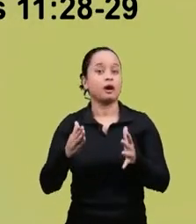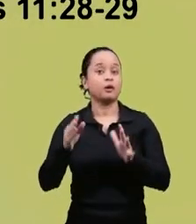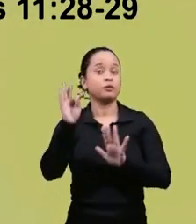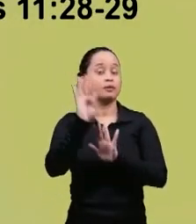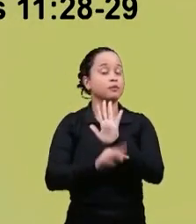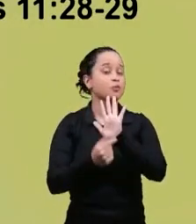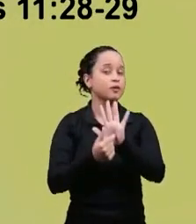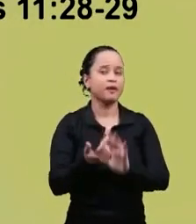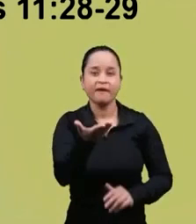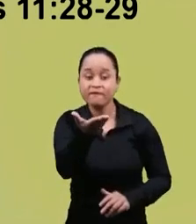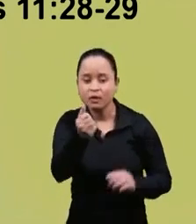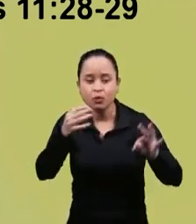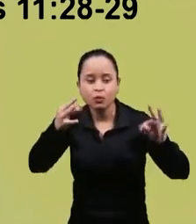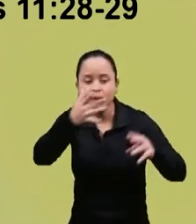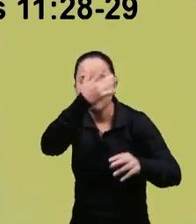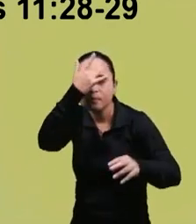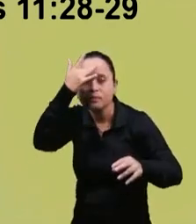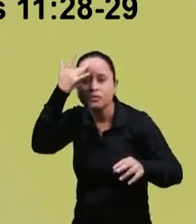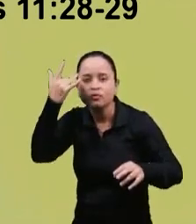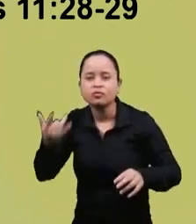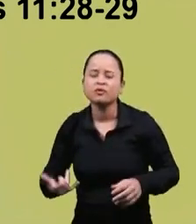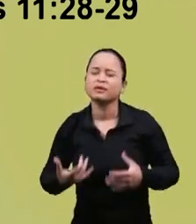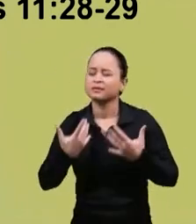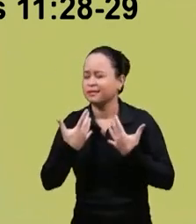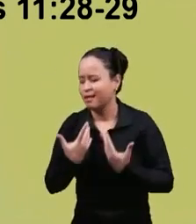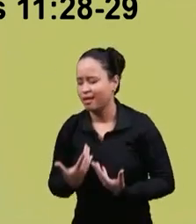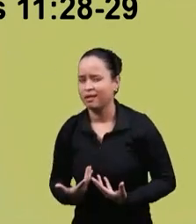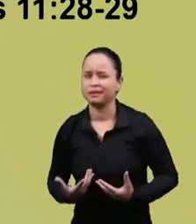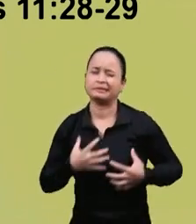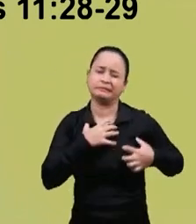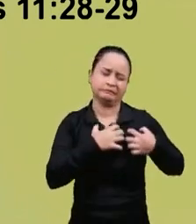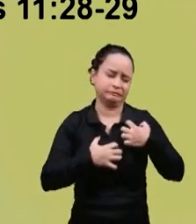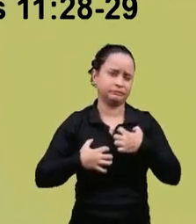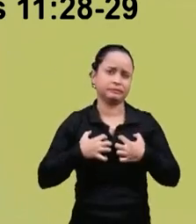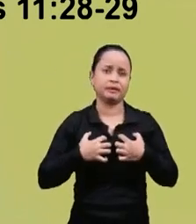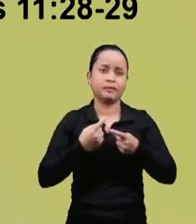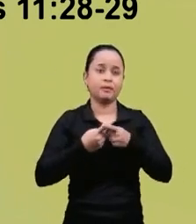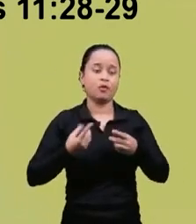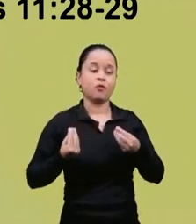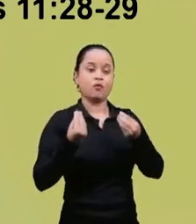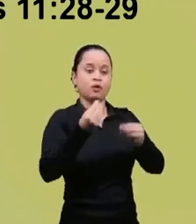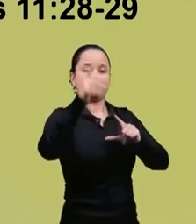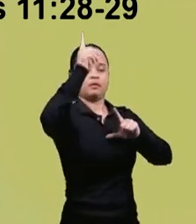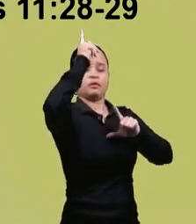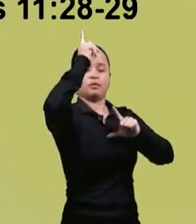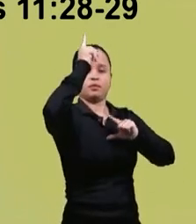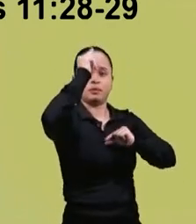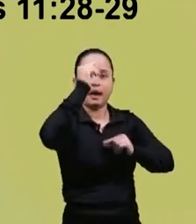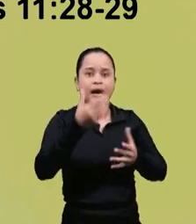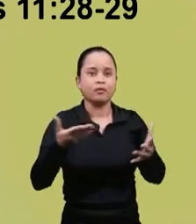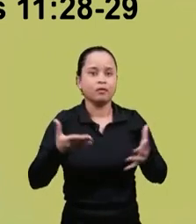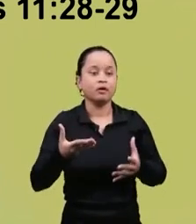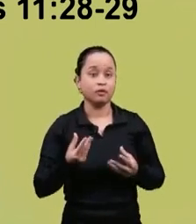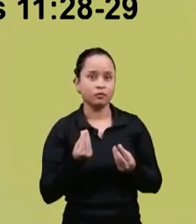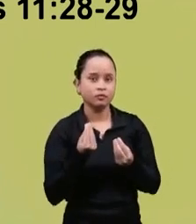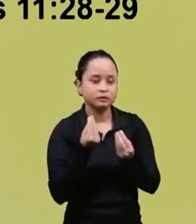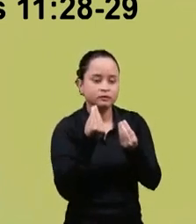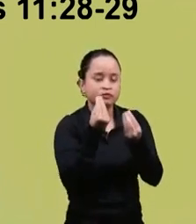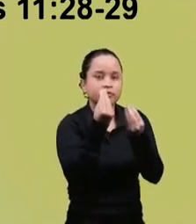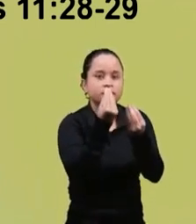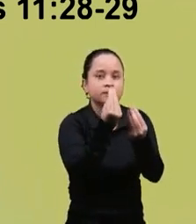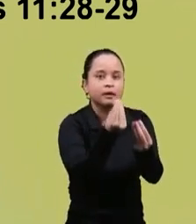labor and are heavy laden, and I will give you rest. Take my yoke upon you and learn from